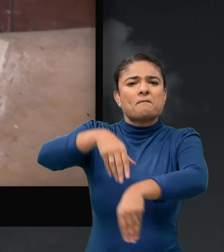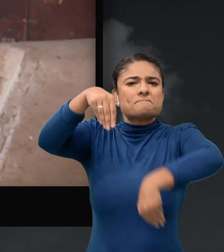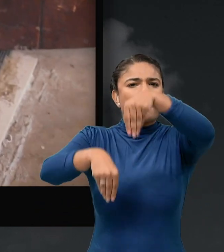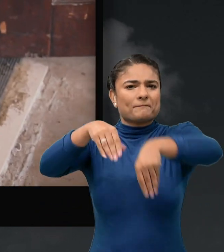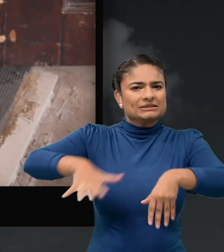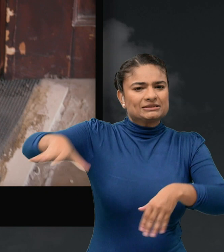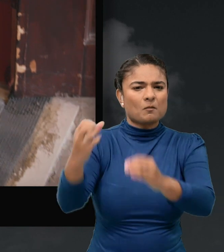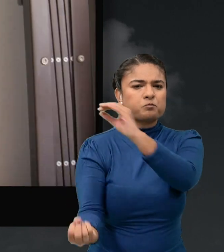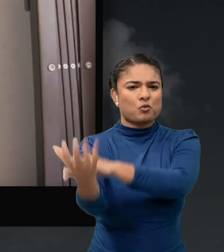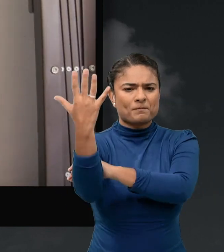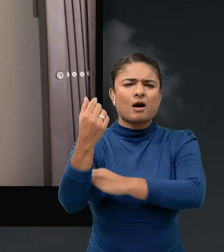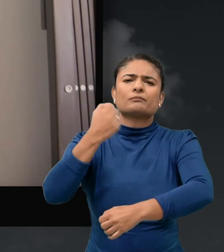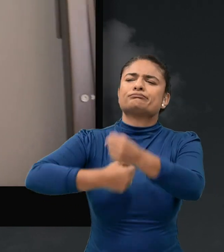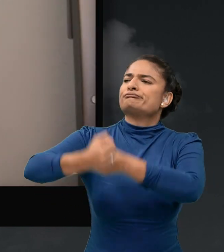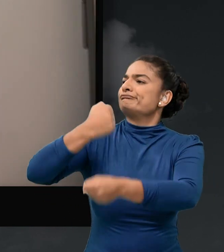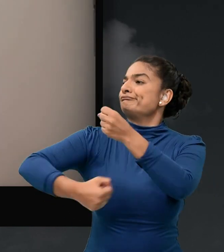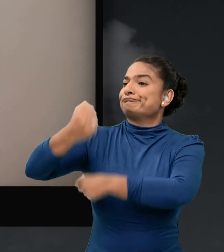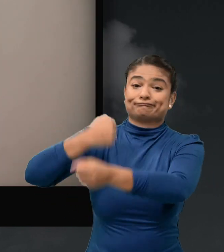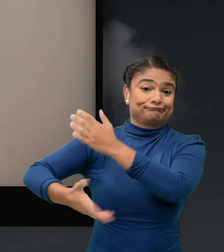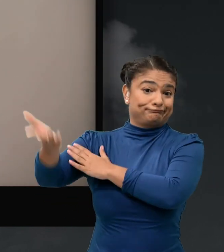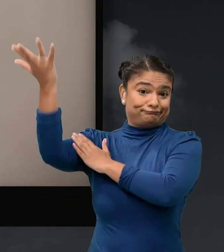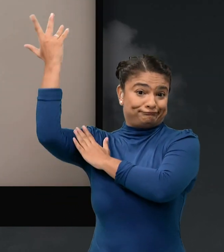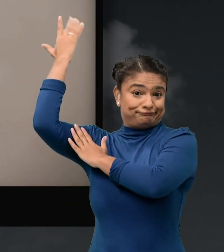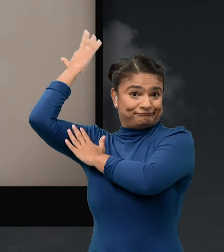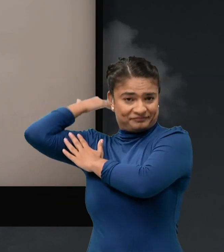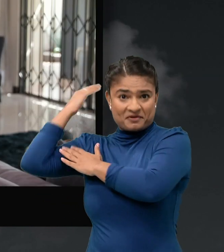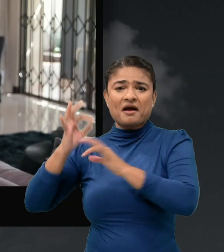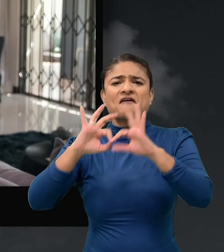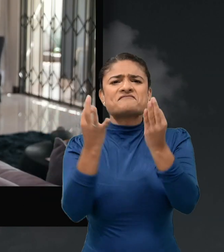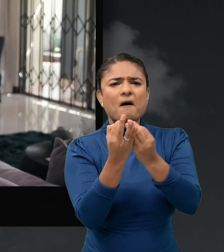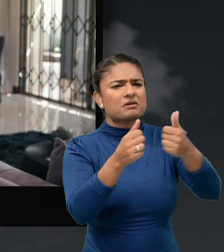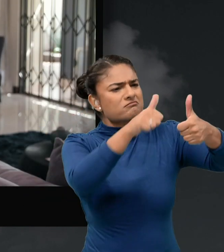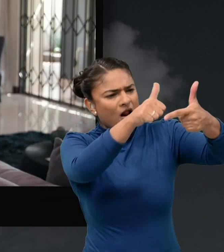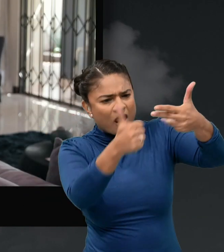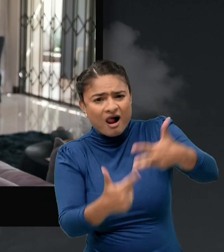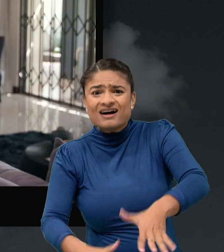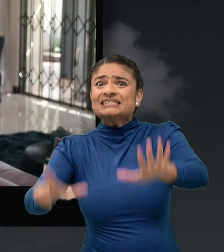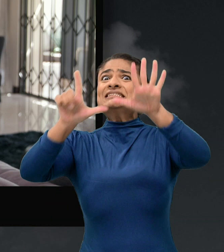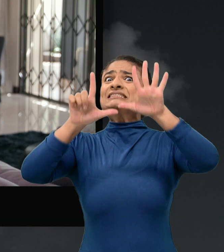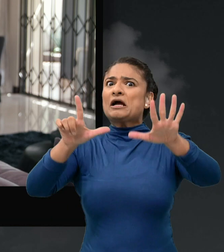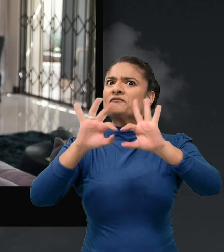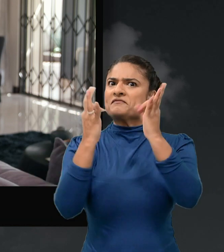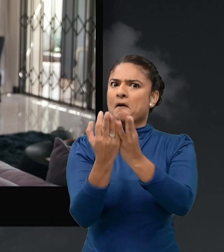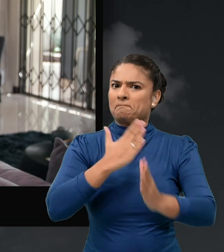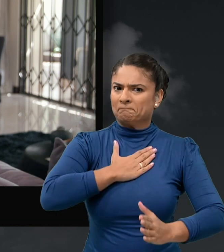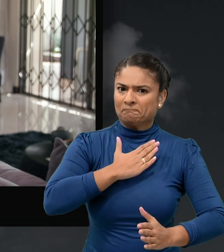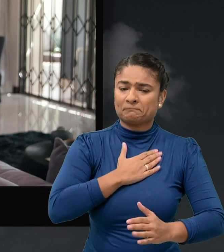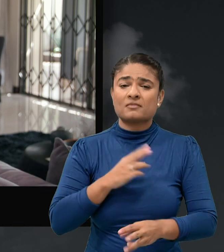Barberton many moons ago as the last member of a family of 7.